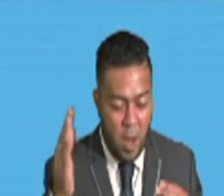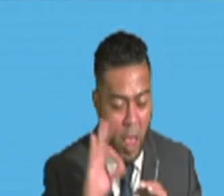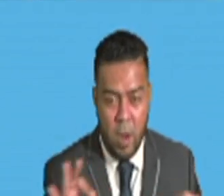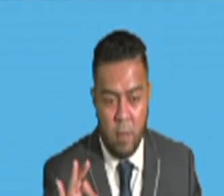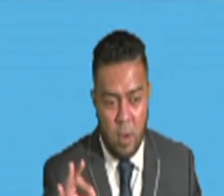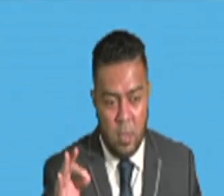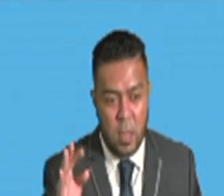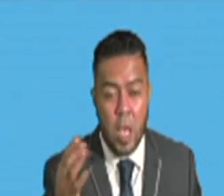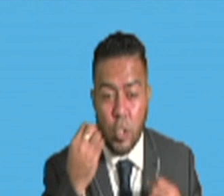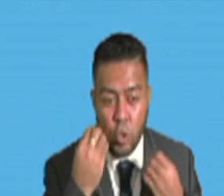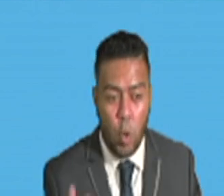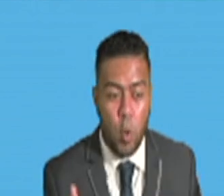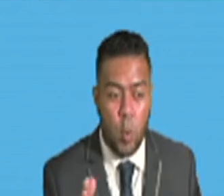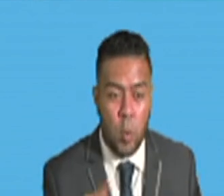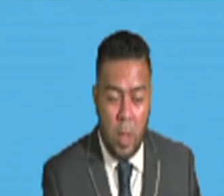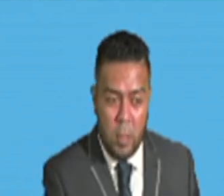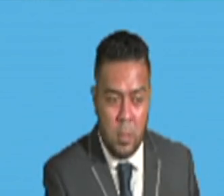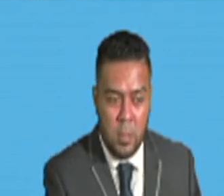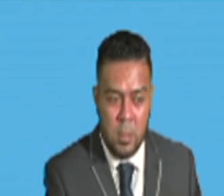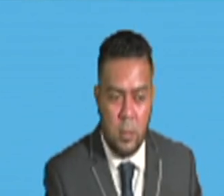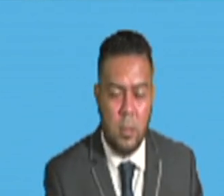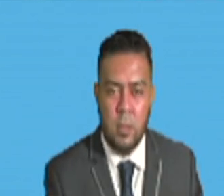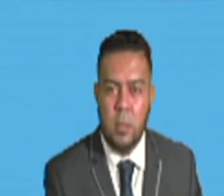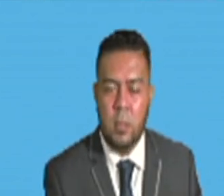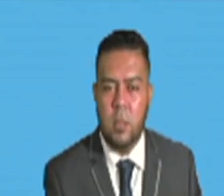sir, has showed any particular type of stoicism,